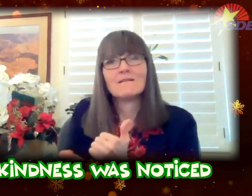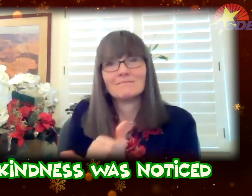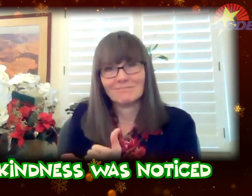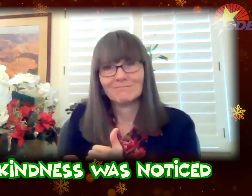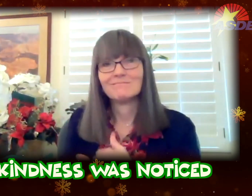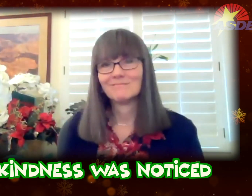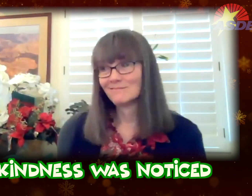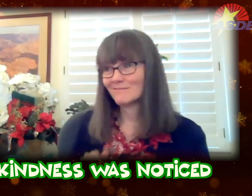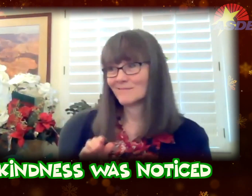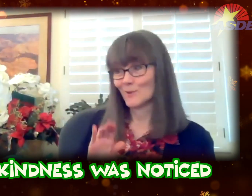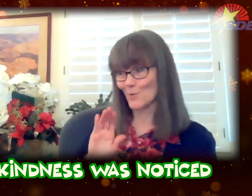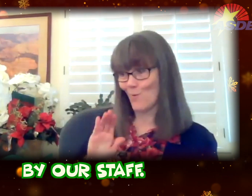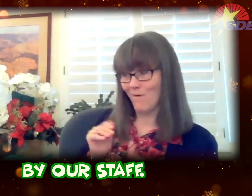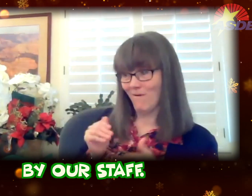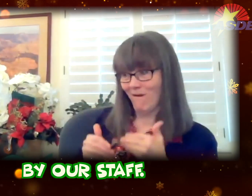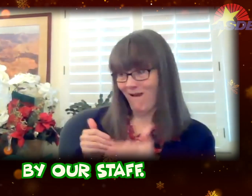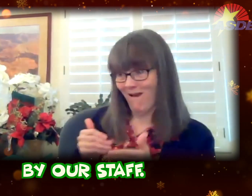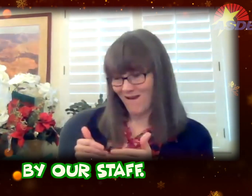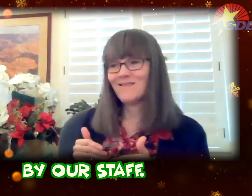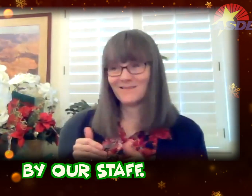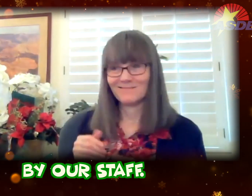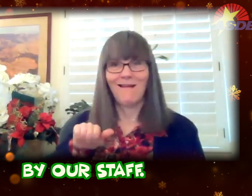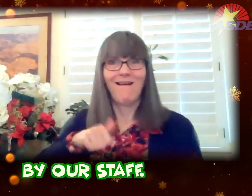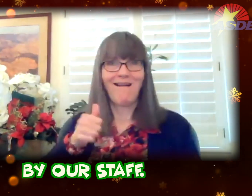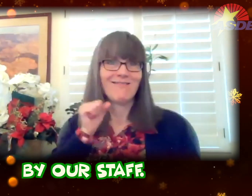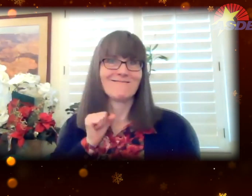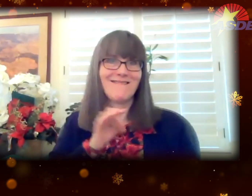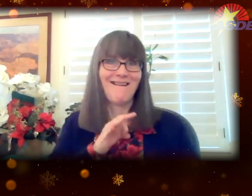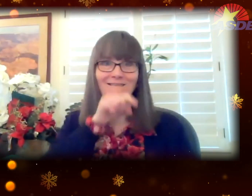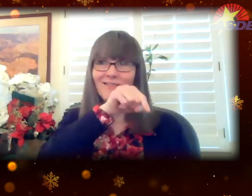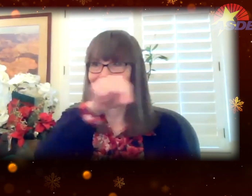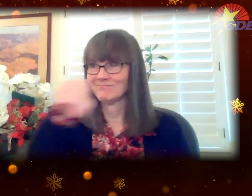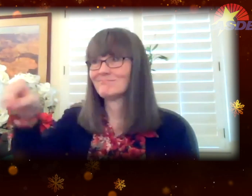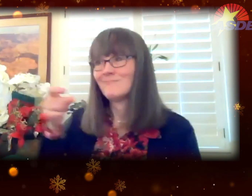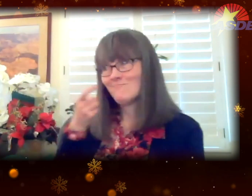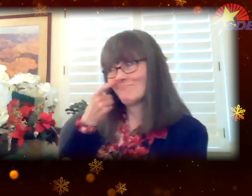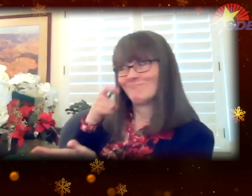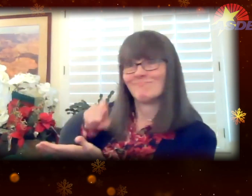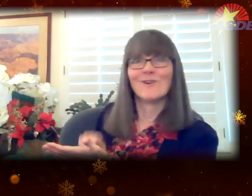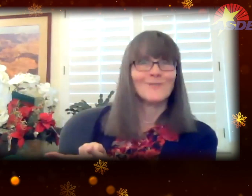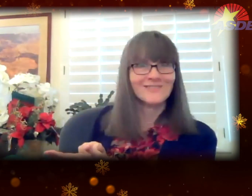Her kindness was noticed by our staff.